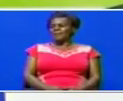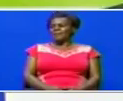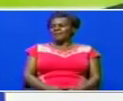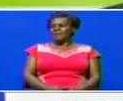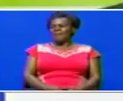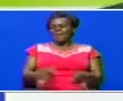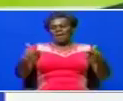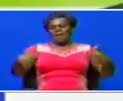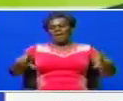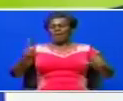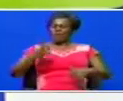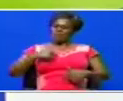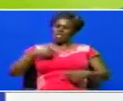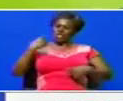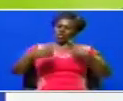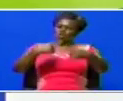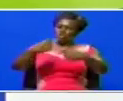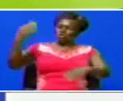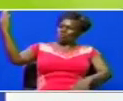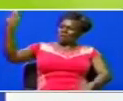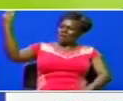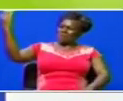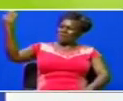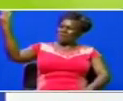allow me to continue with my speech.